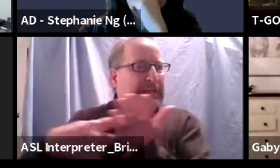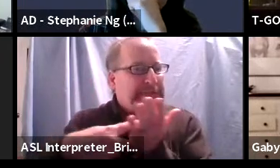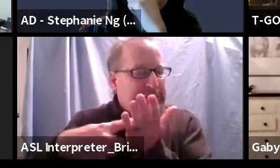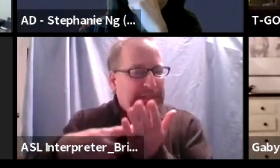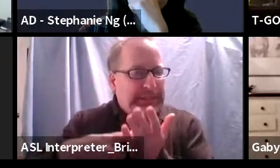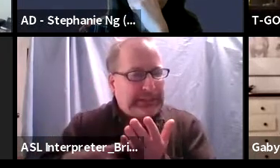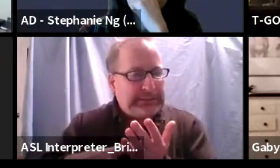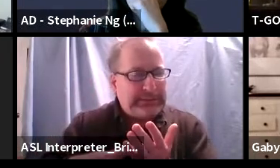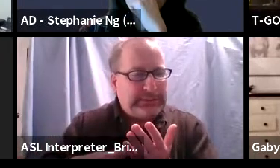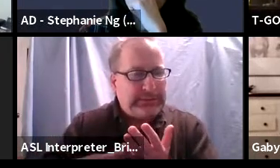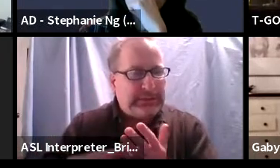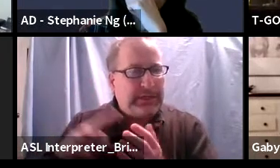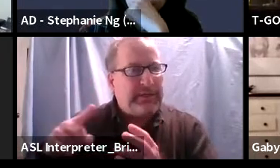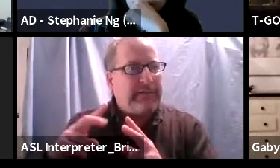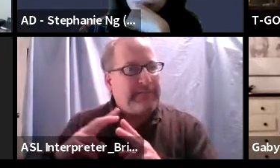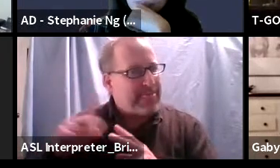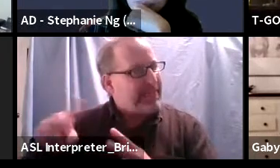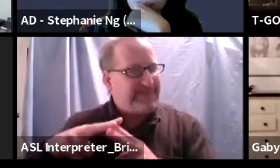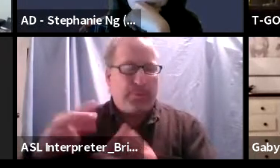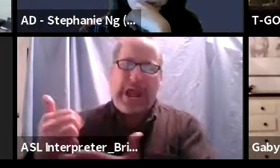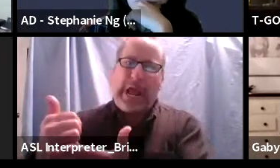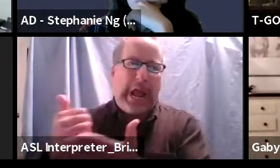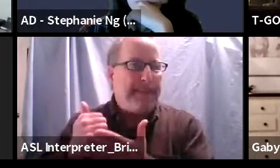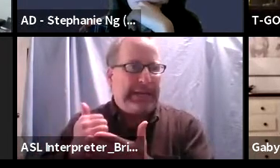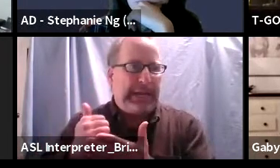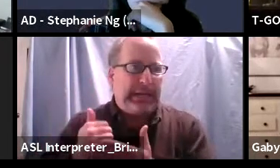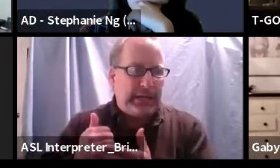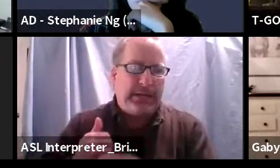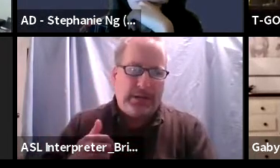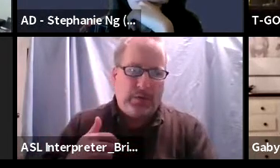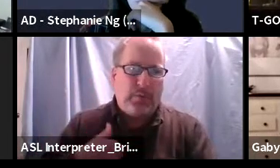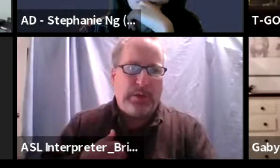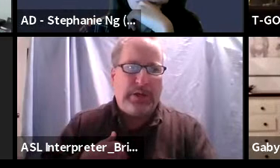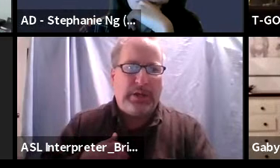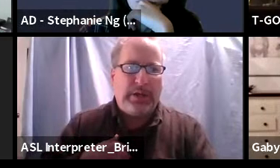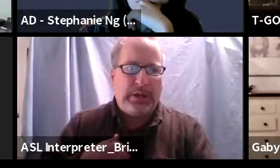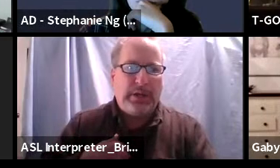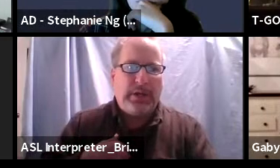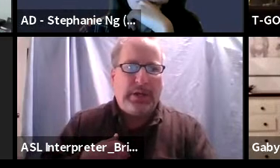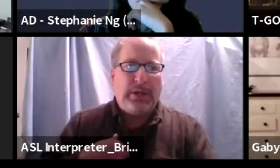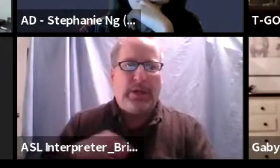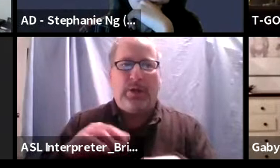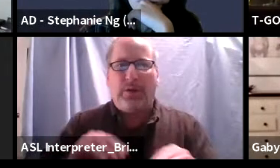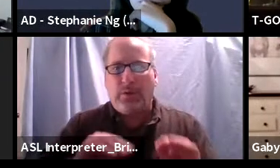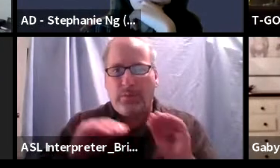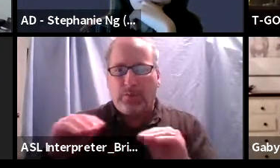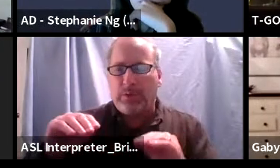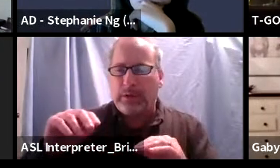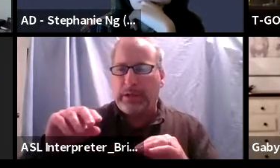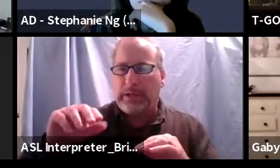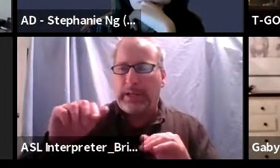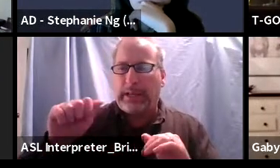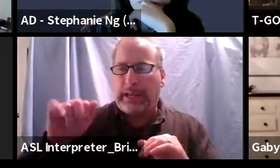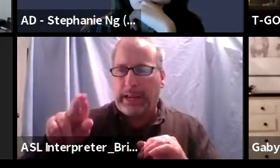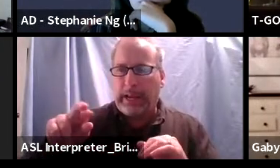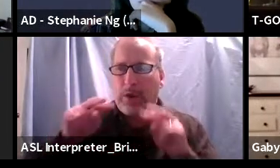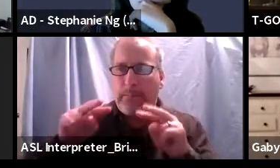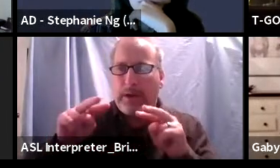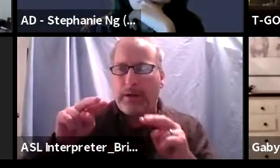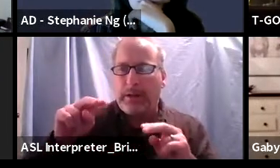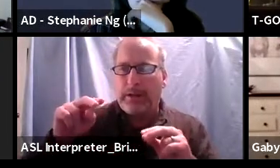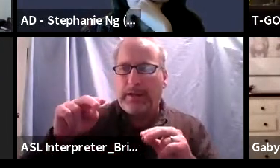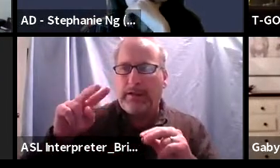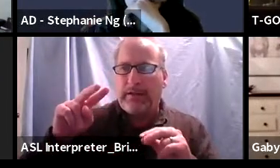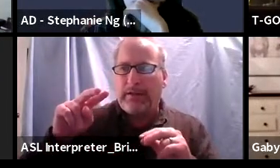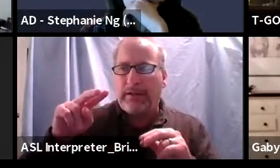they've been very accommodating. Last week we deployed an air monitoring van to the Little Manila